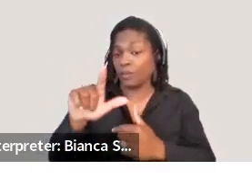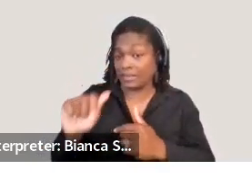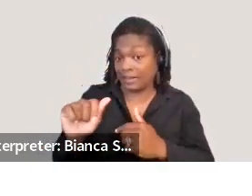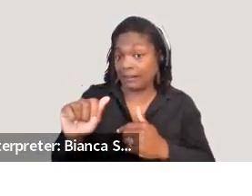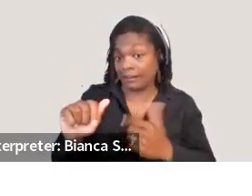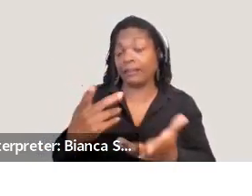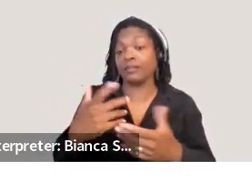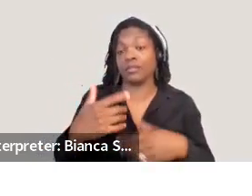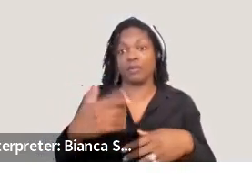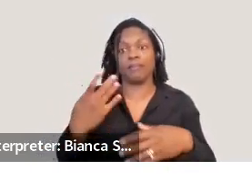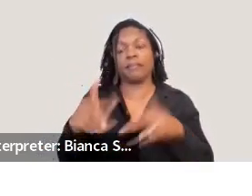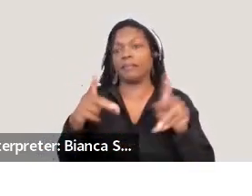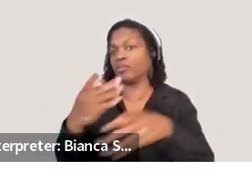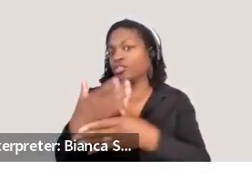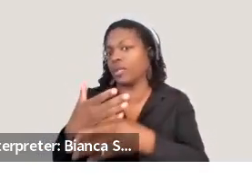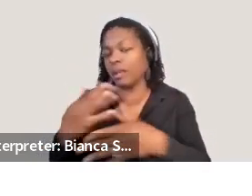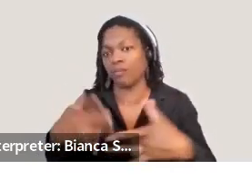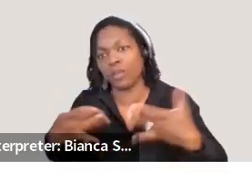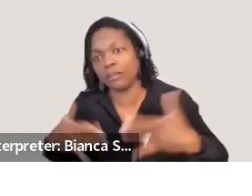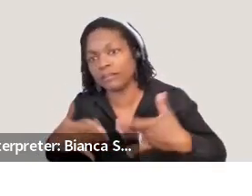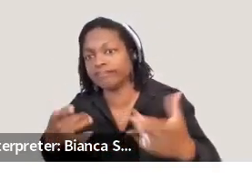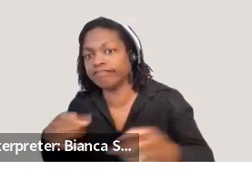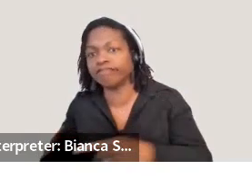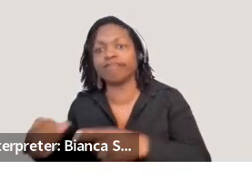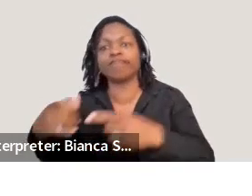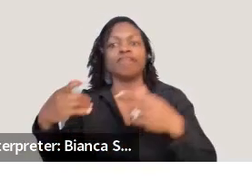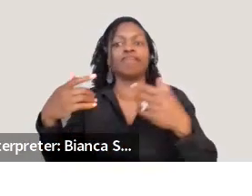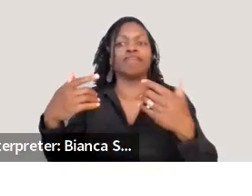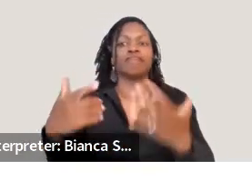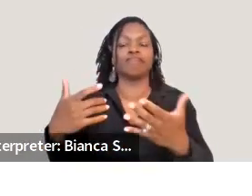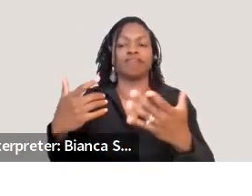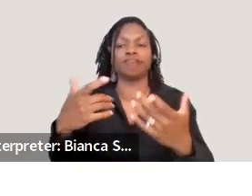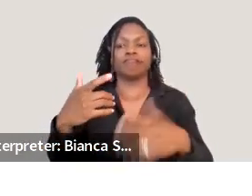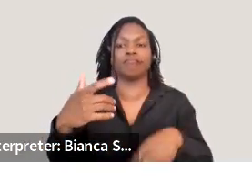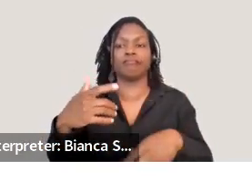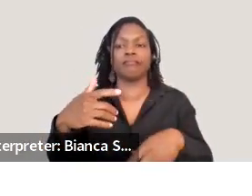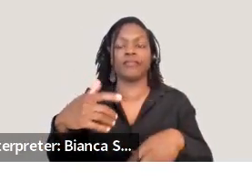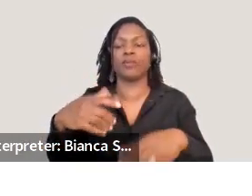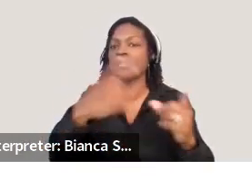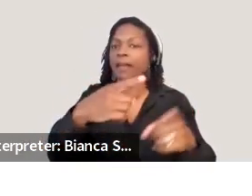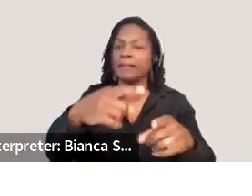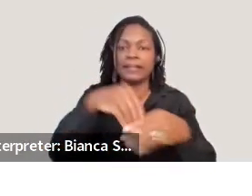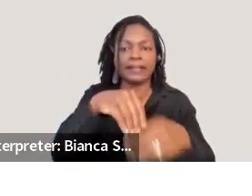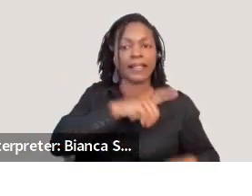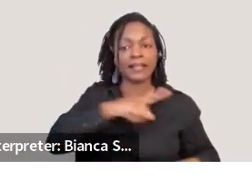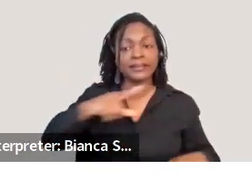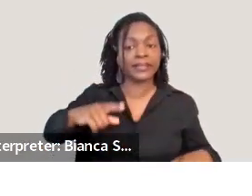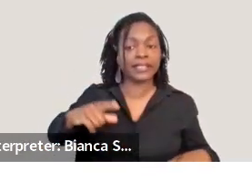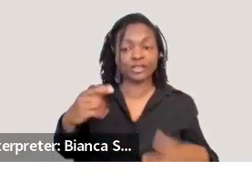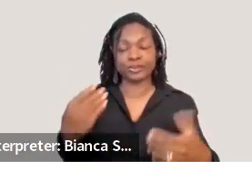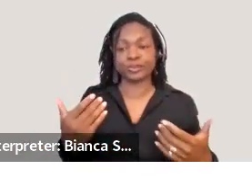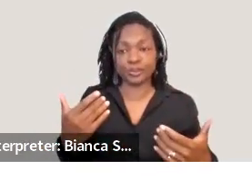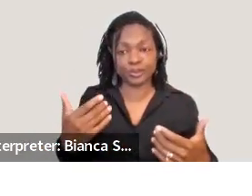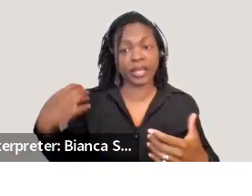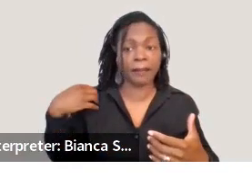share events, people share, different things that are going on at the legislative level. And it's also a place where parents